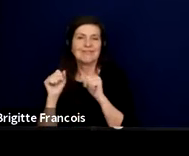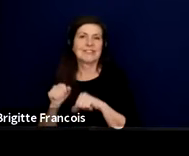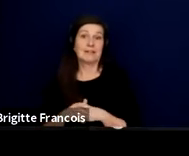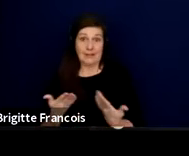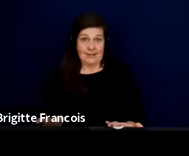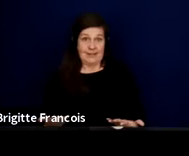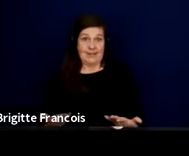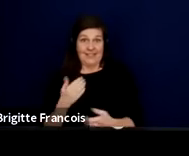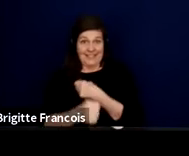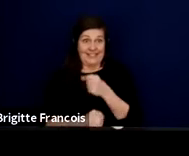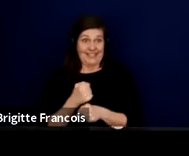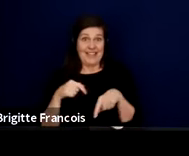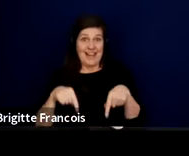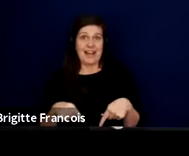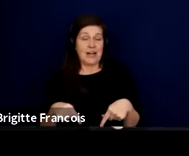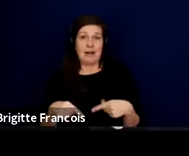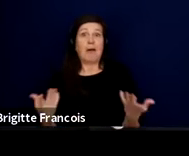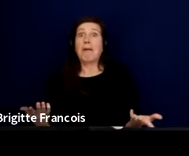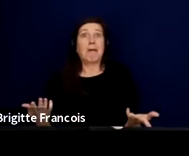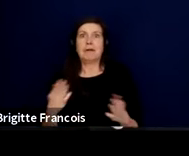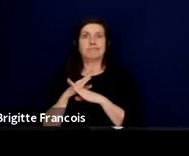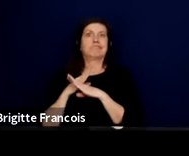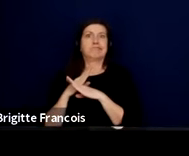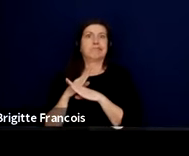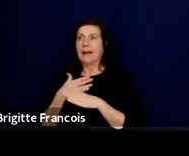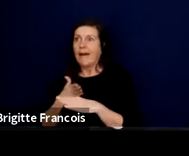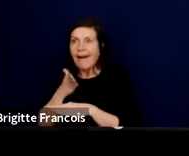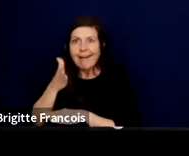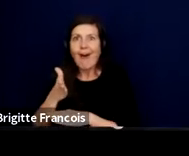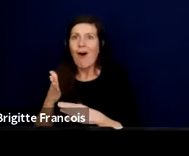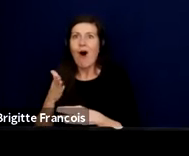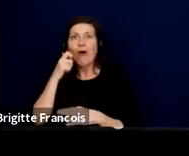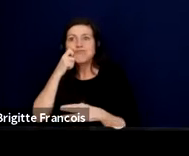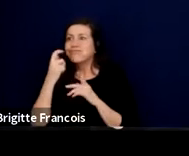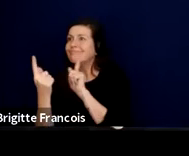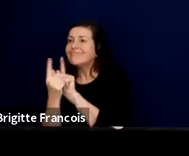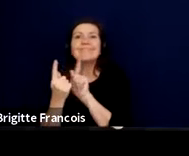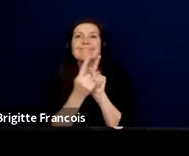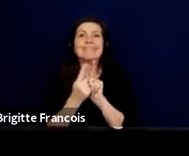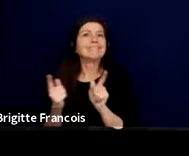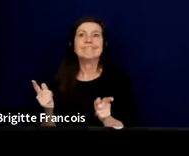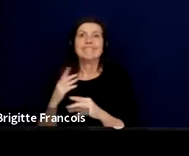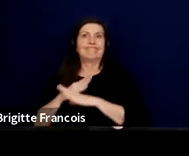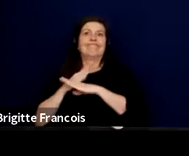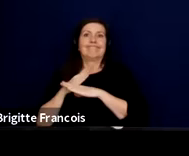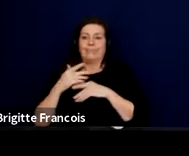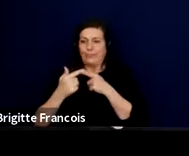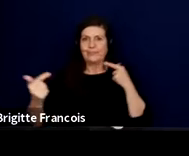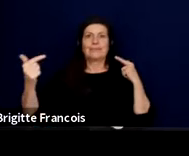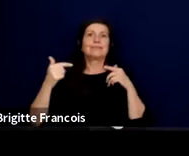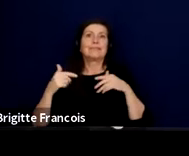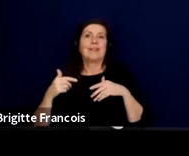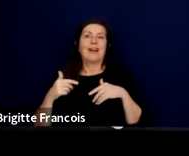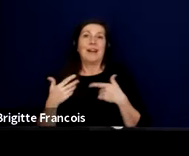shown, we cannot always go to library and meet up with each other. And that is a challenge that we are now facing, for example, in